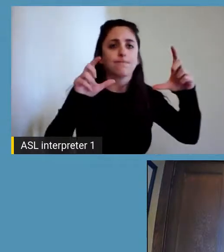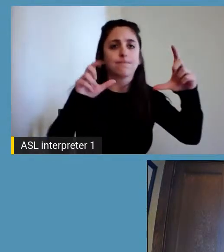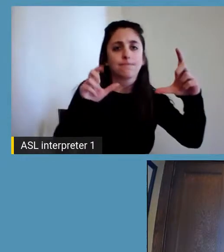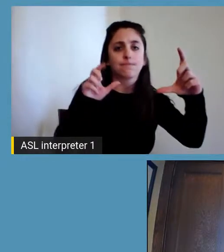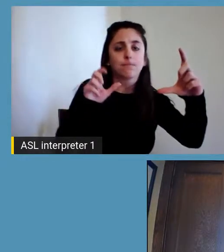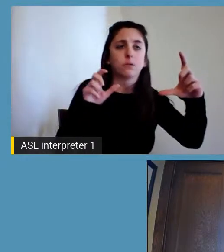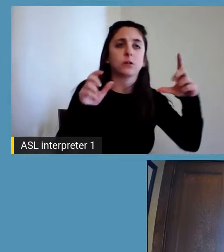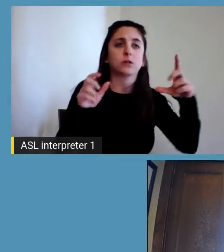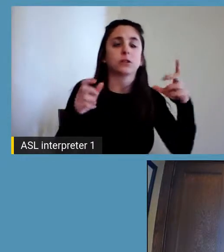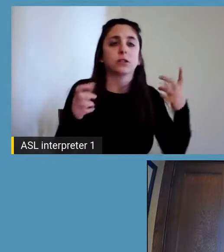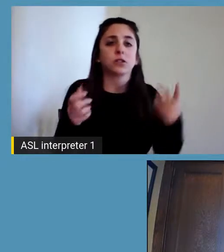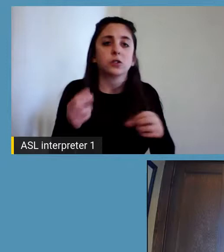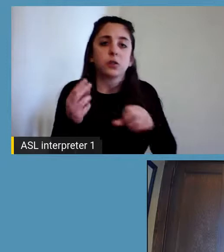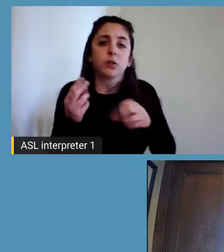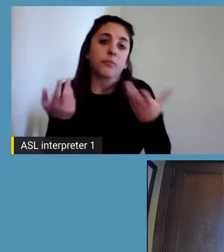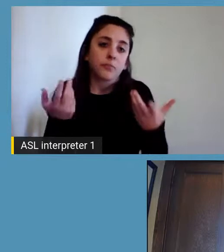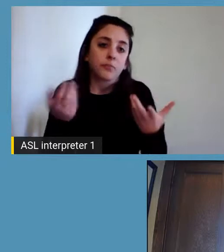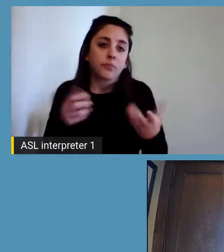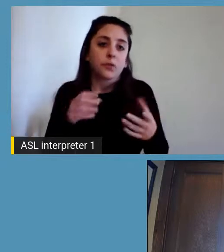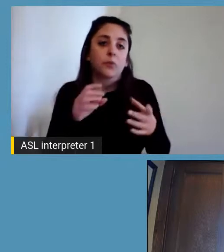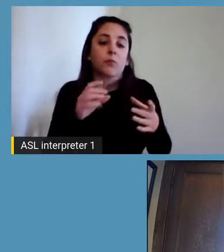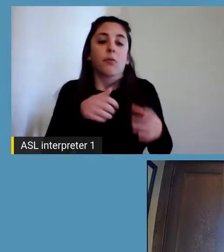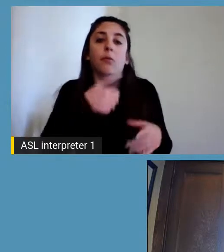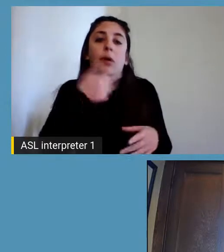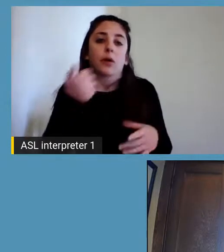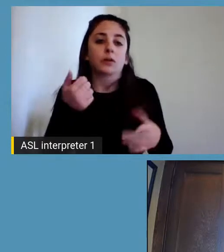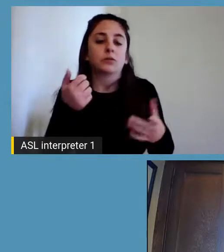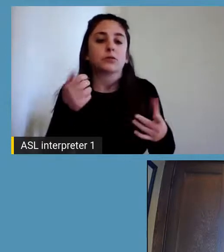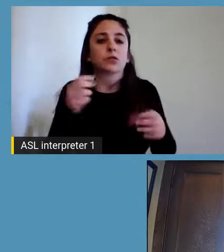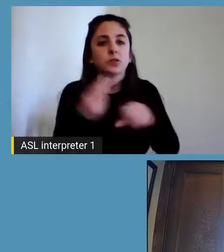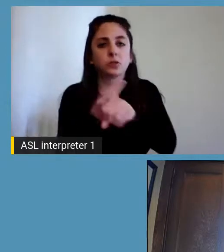It's documentation. Mm-hmm.